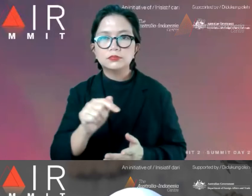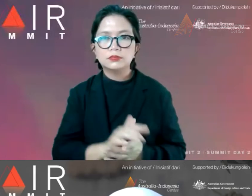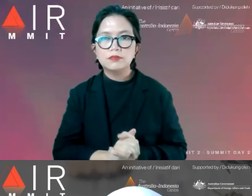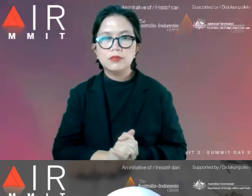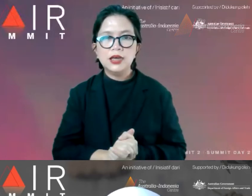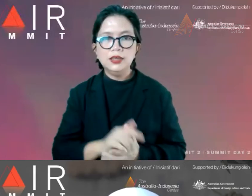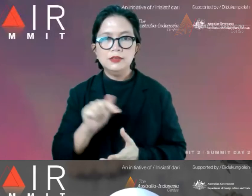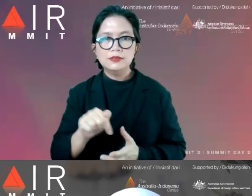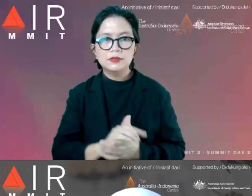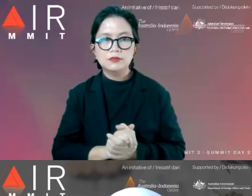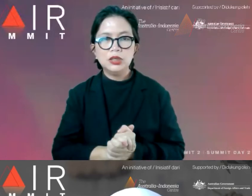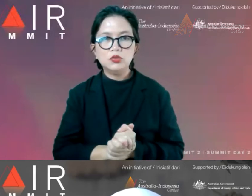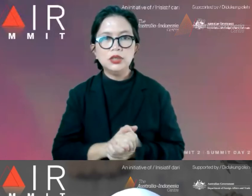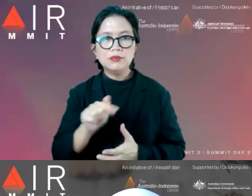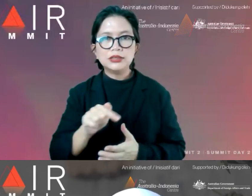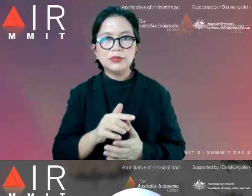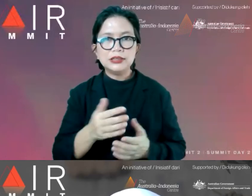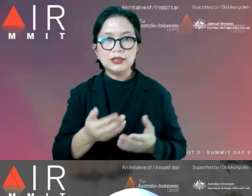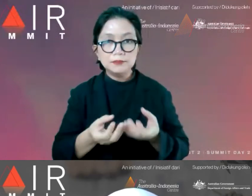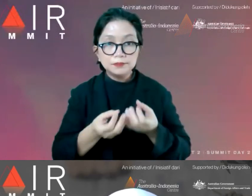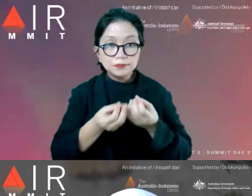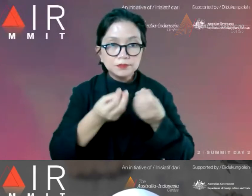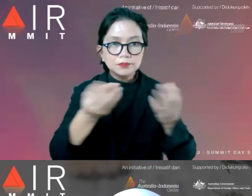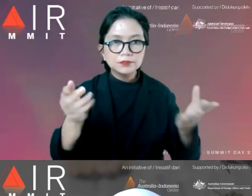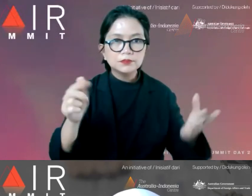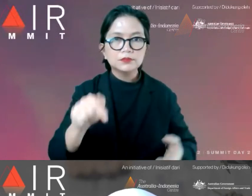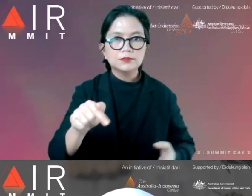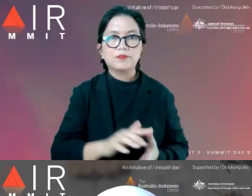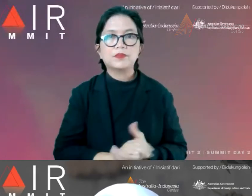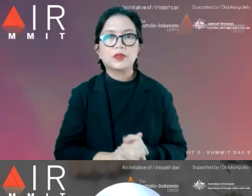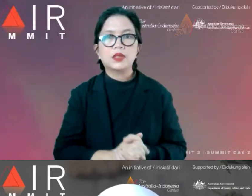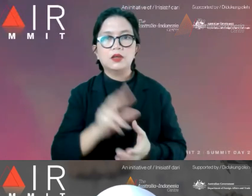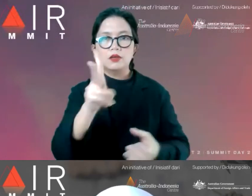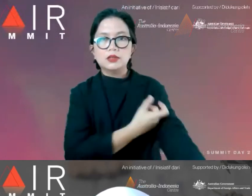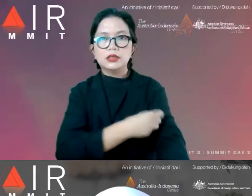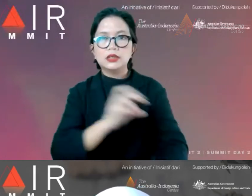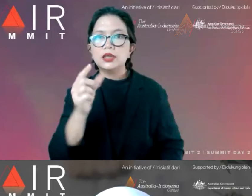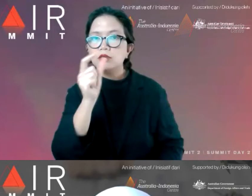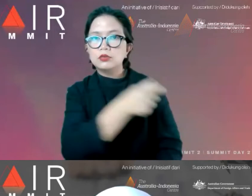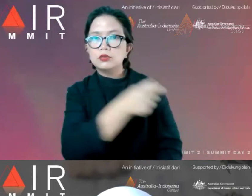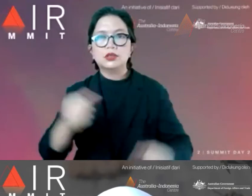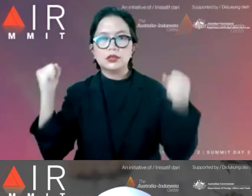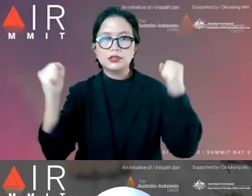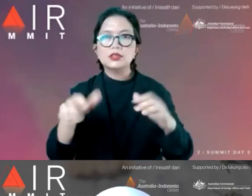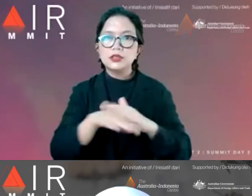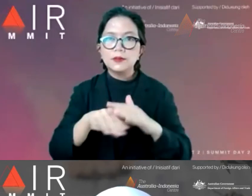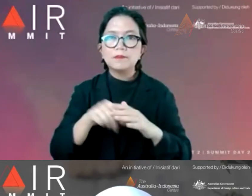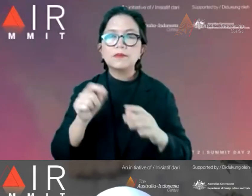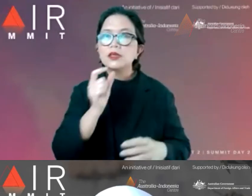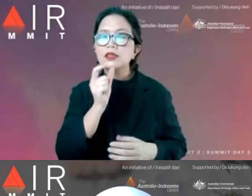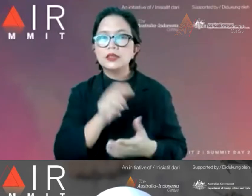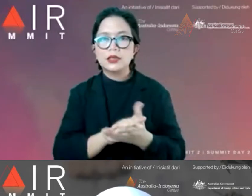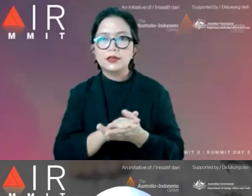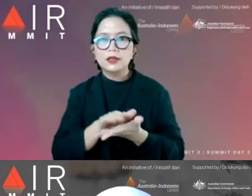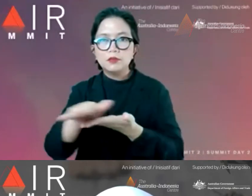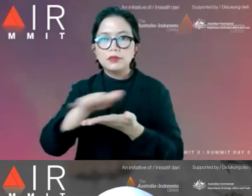third vaccinations for the medical workers. So basically about the distributions of the vaccine among the medical workers